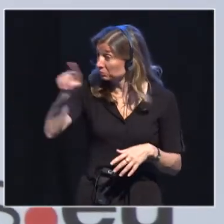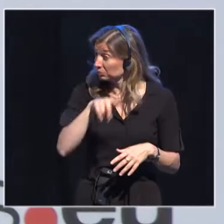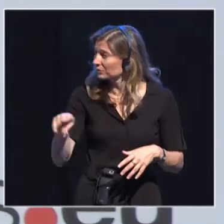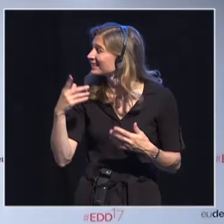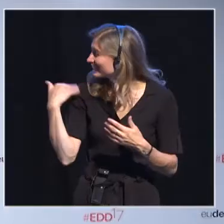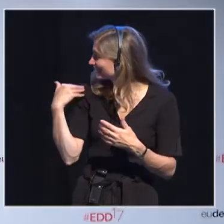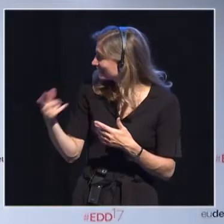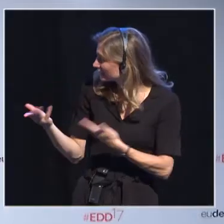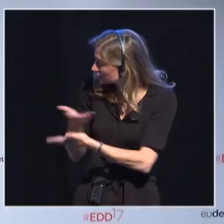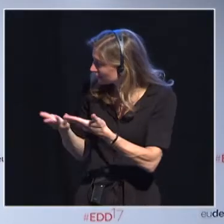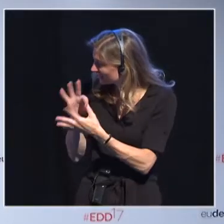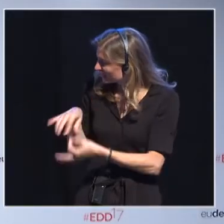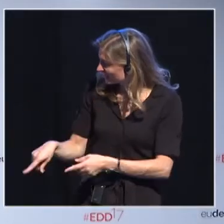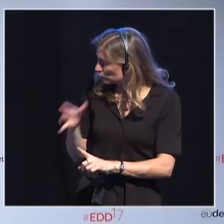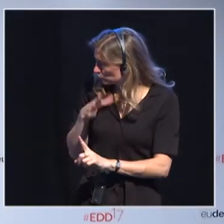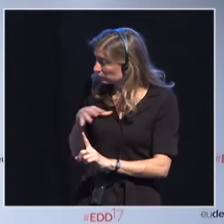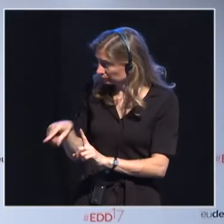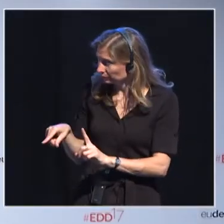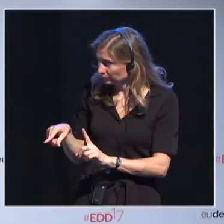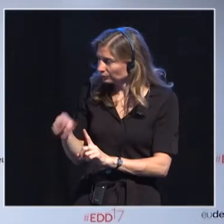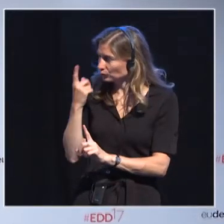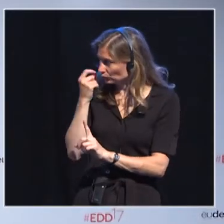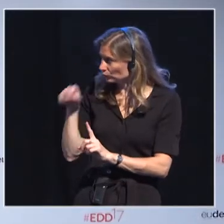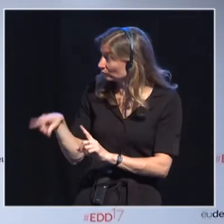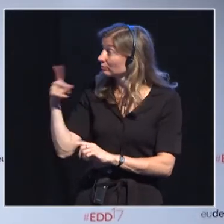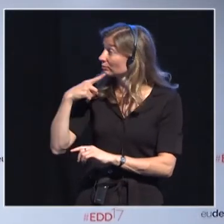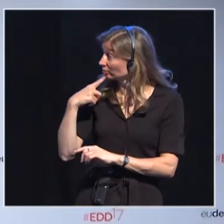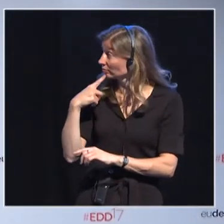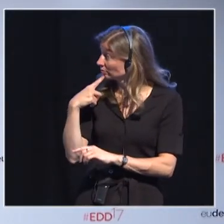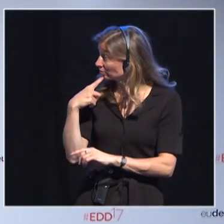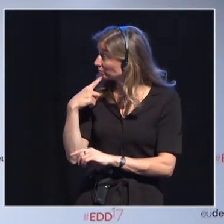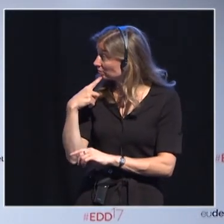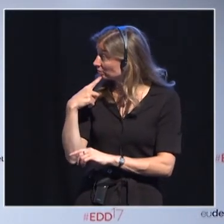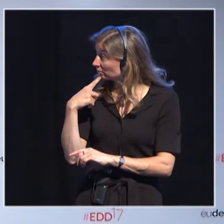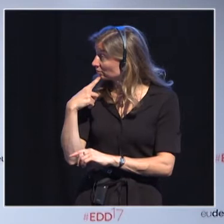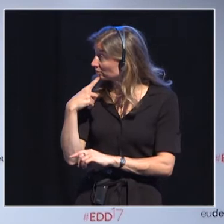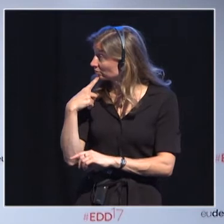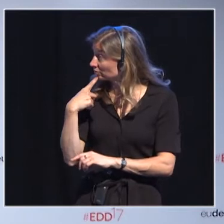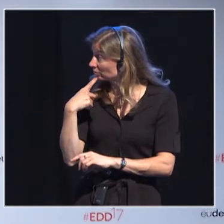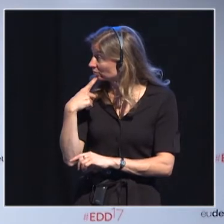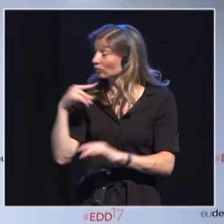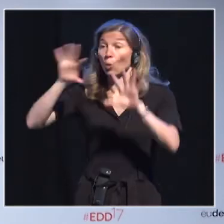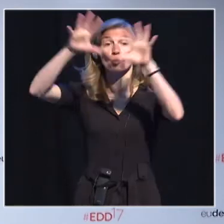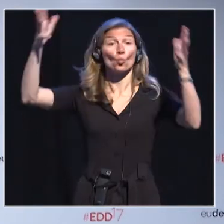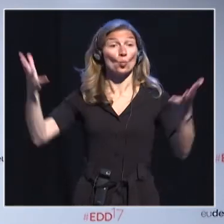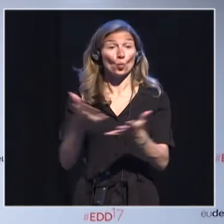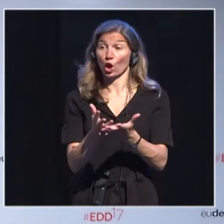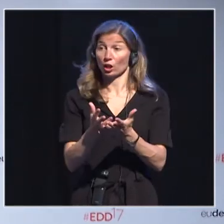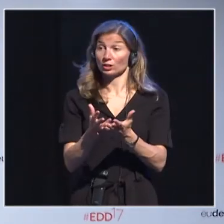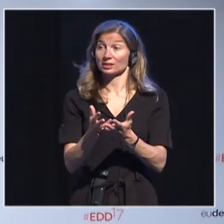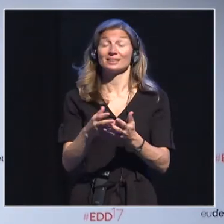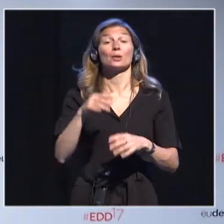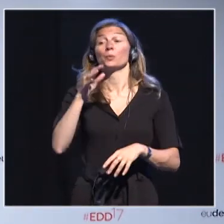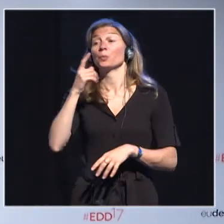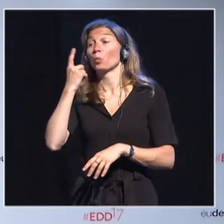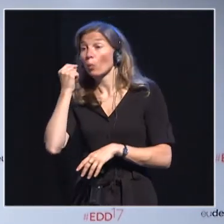women, that women do 60% of the work in the world, produce 50%